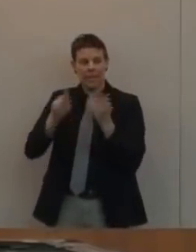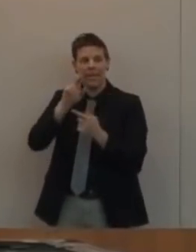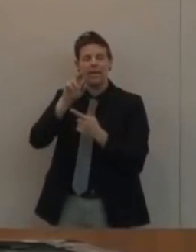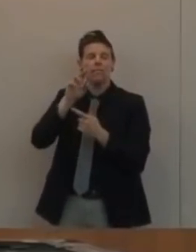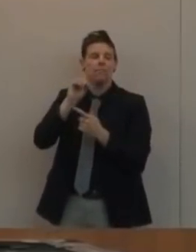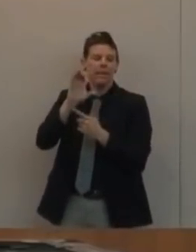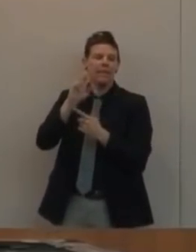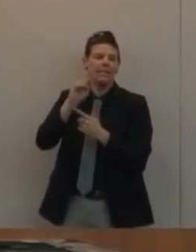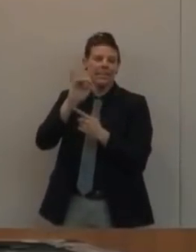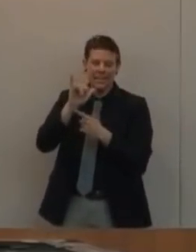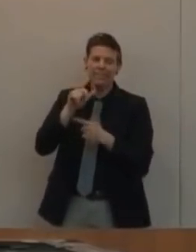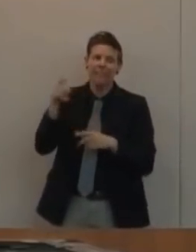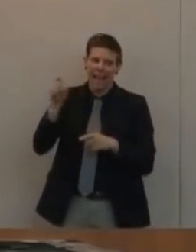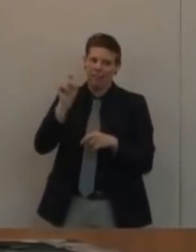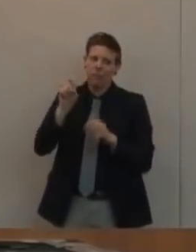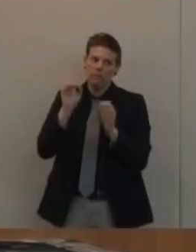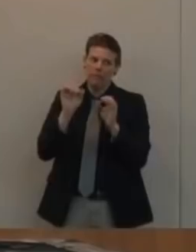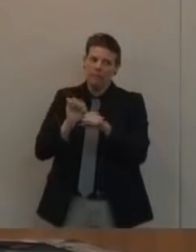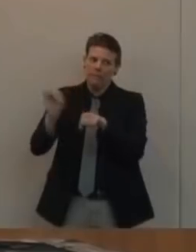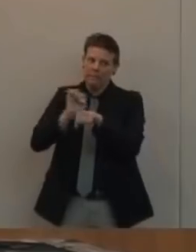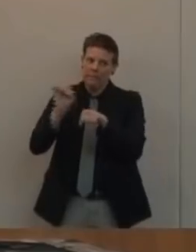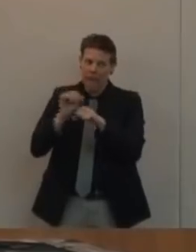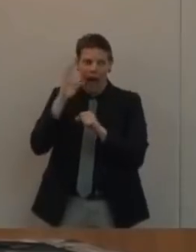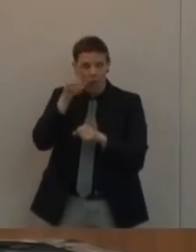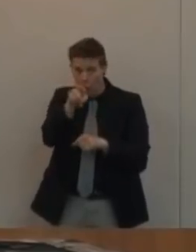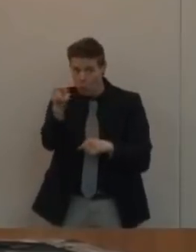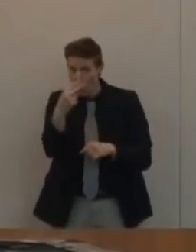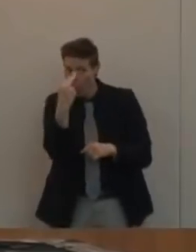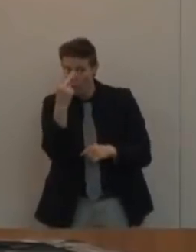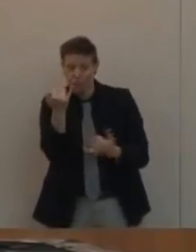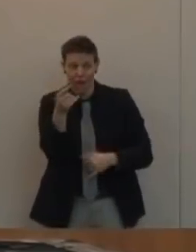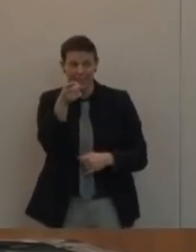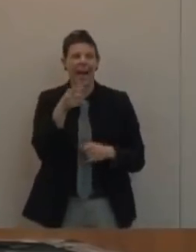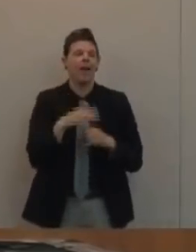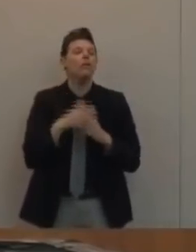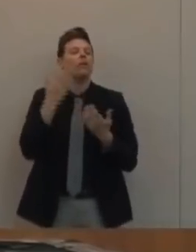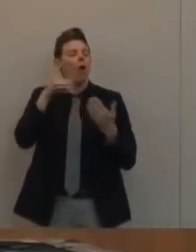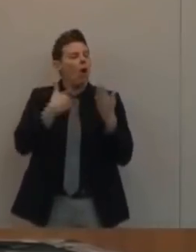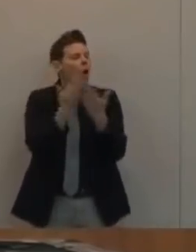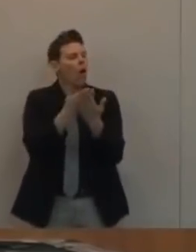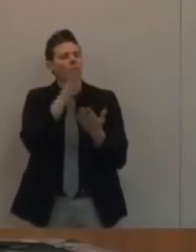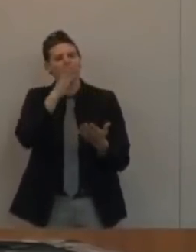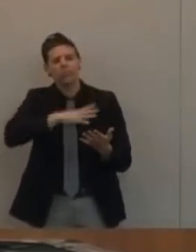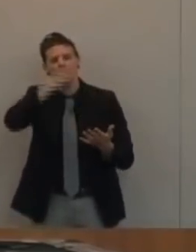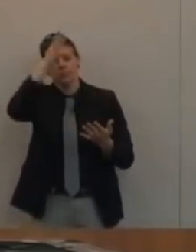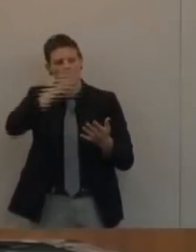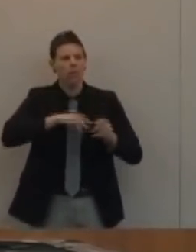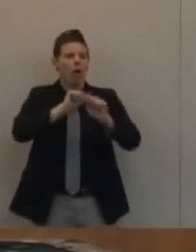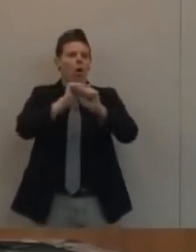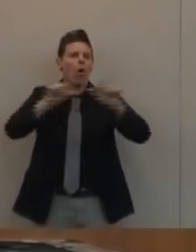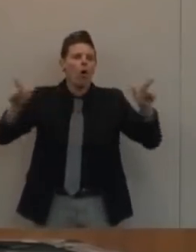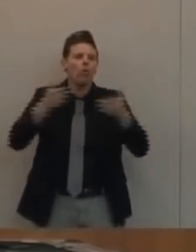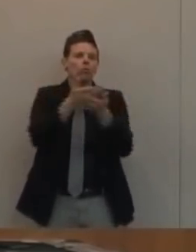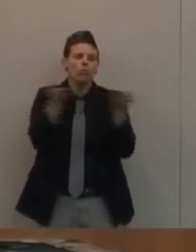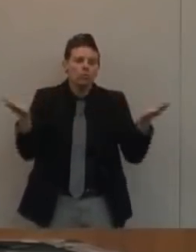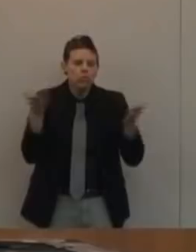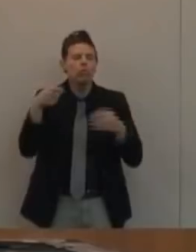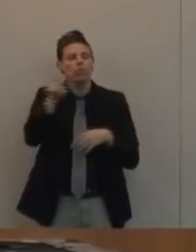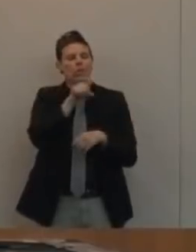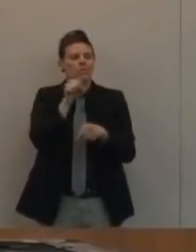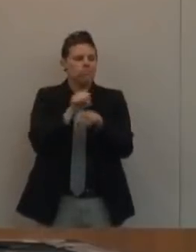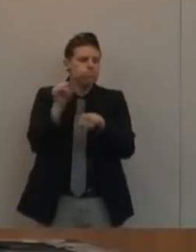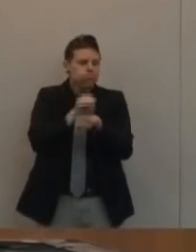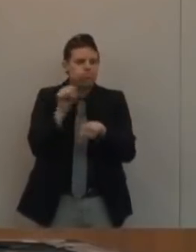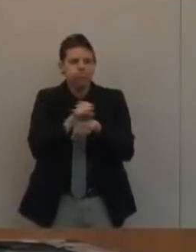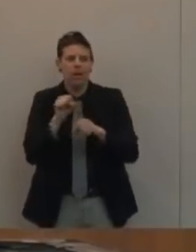more and do better, and thank all the men and women statewide who have answered the call to do more